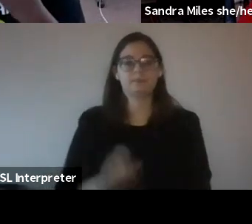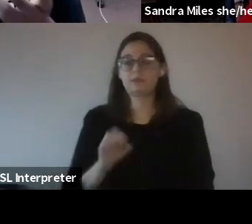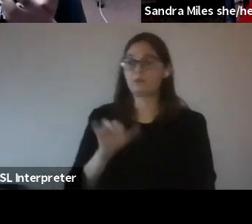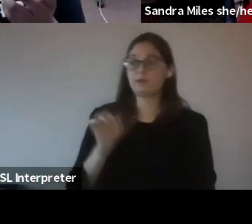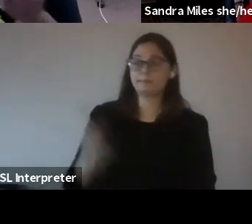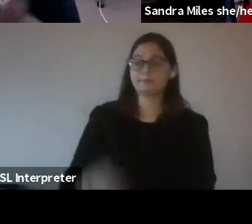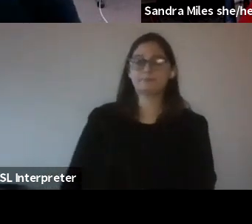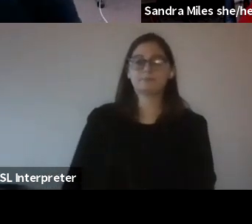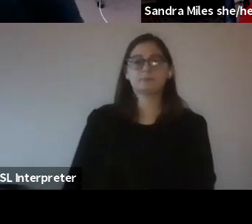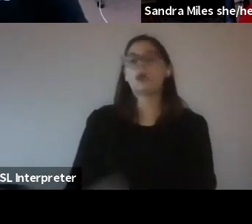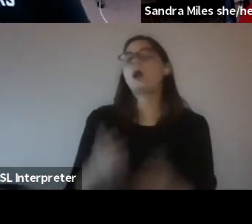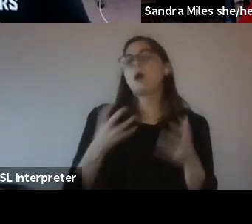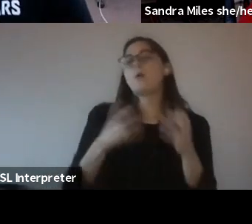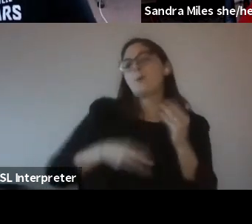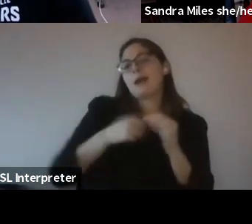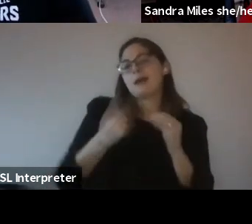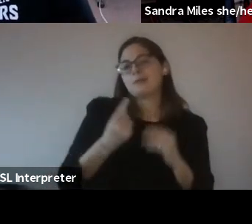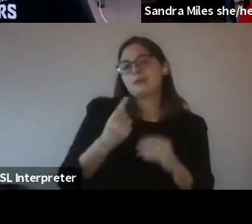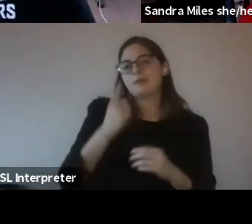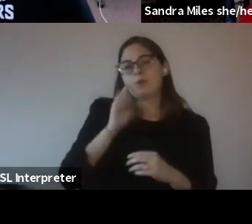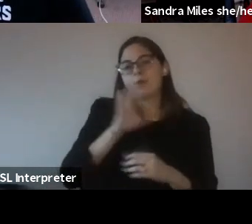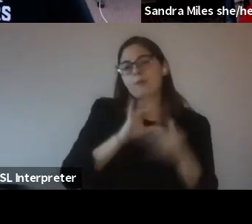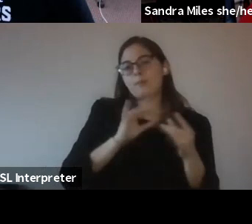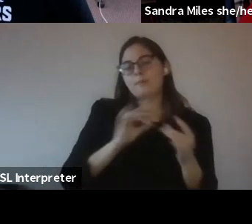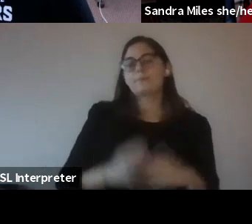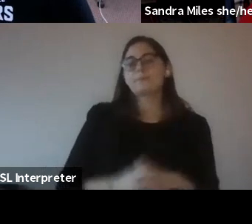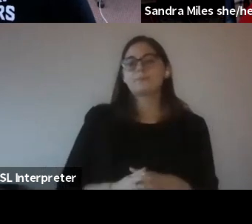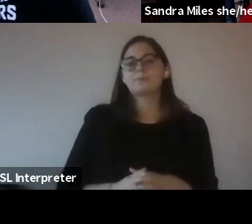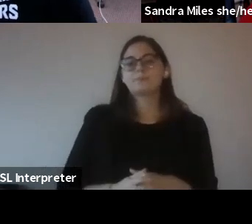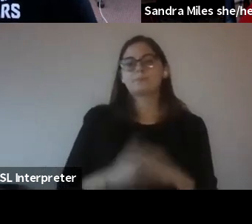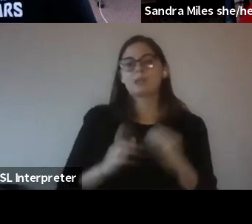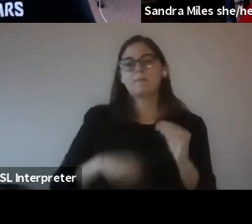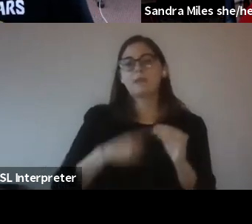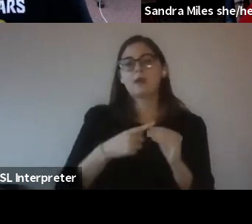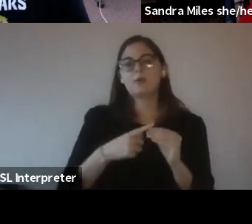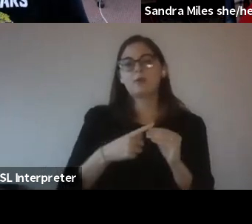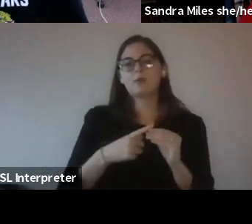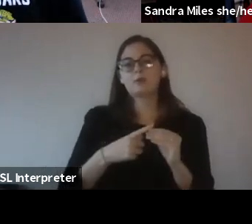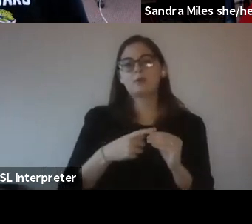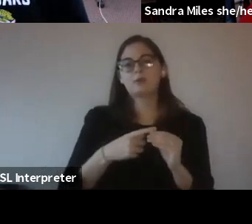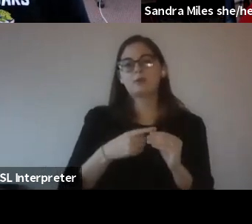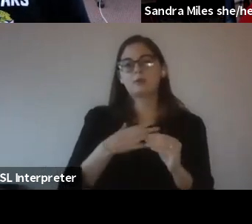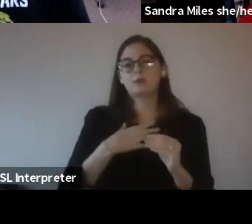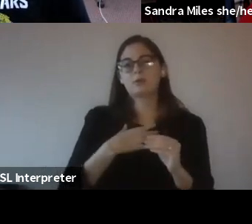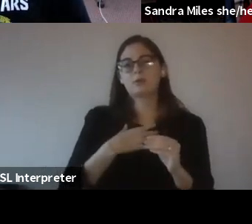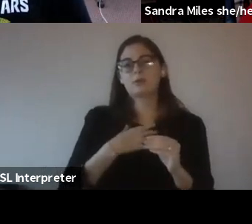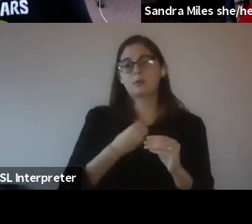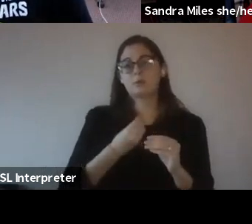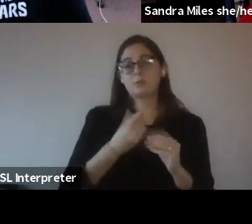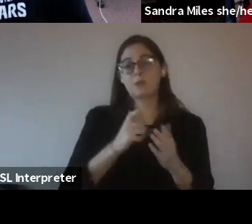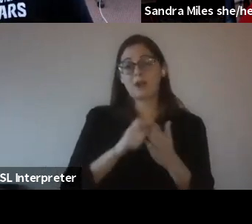Rory, go ahead. I just want to add something to what Ms. Phillips said about the white author for Black